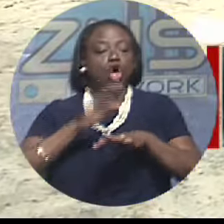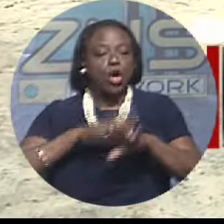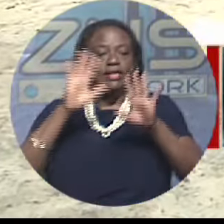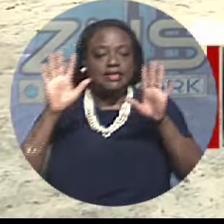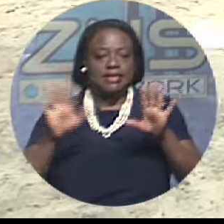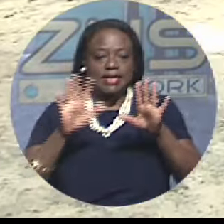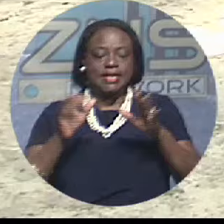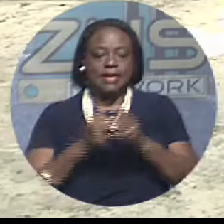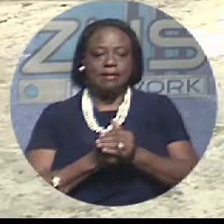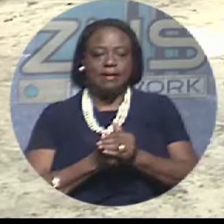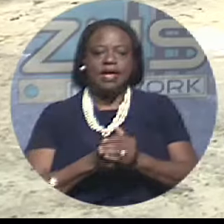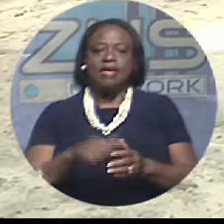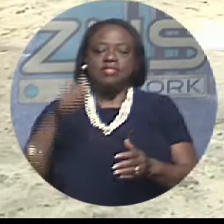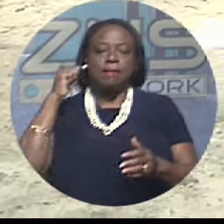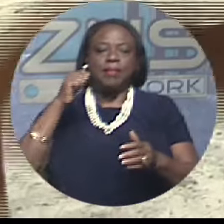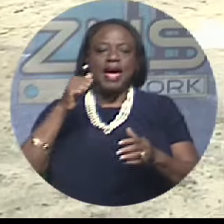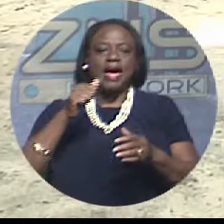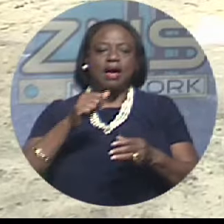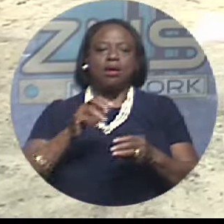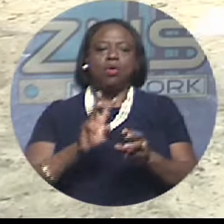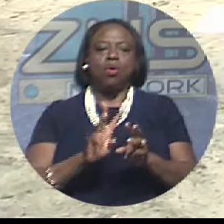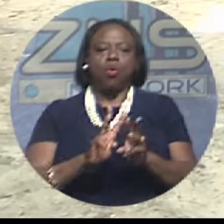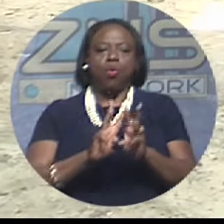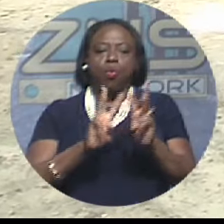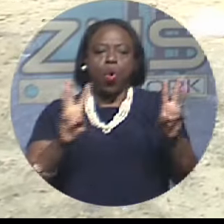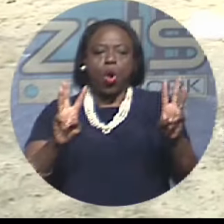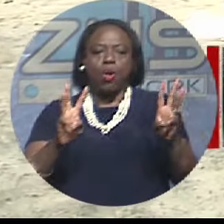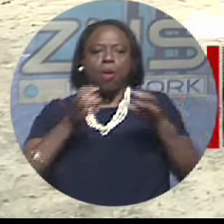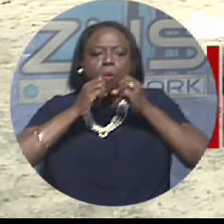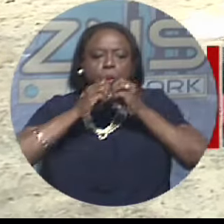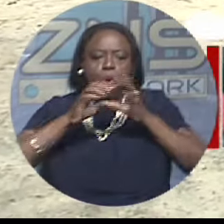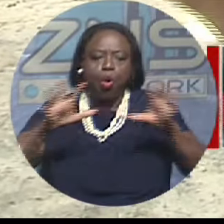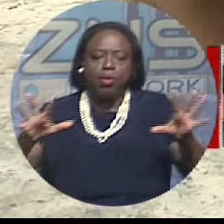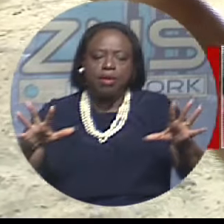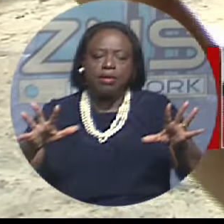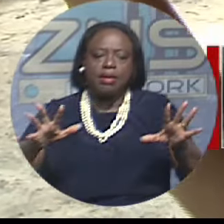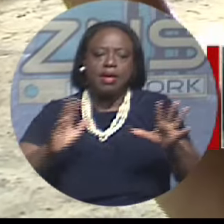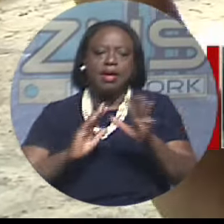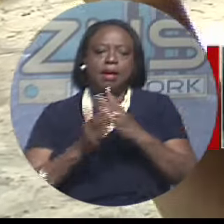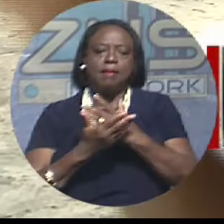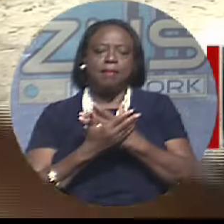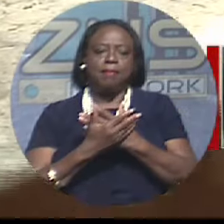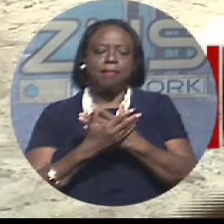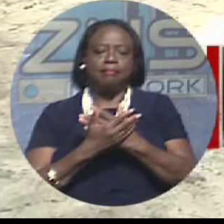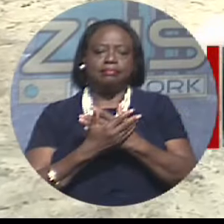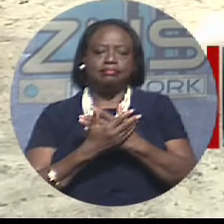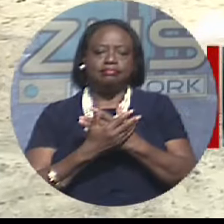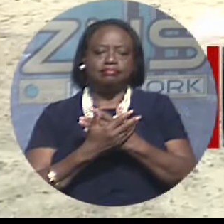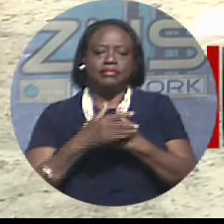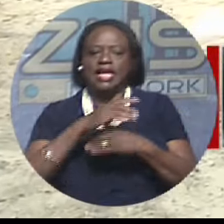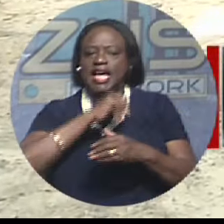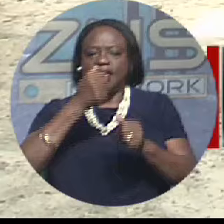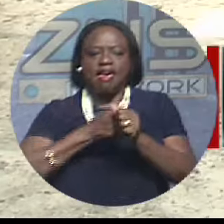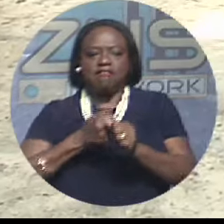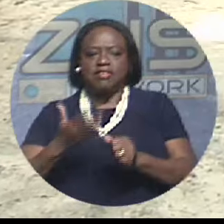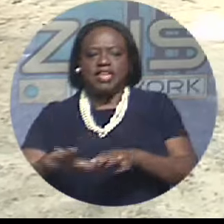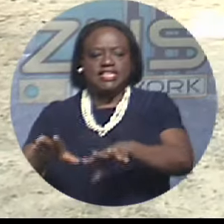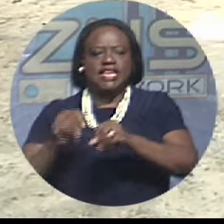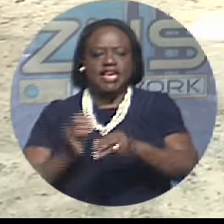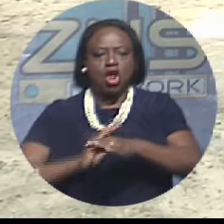The back wall has been blown out by water, and everything was just taken basically across the